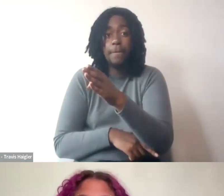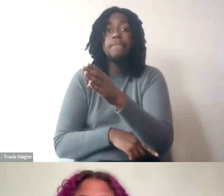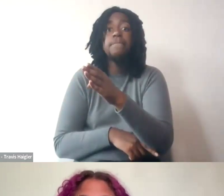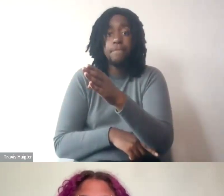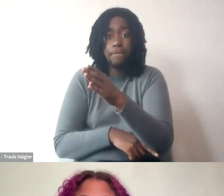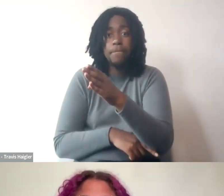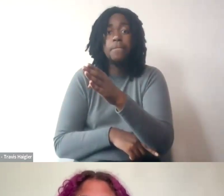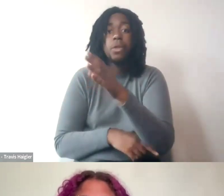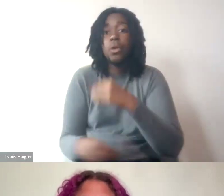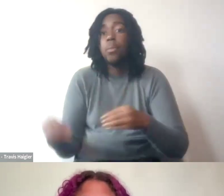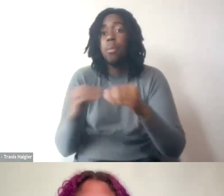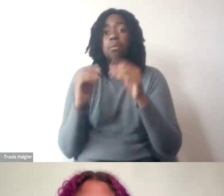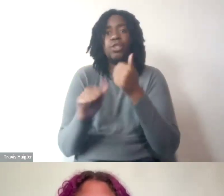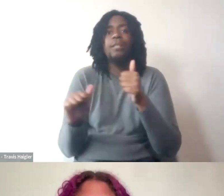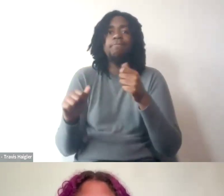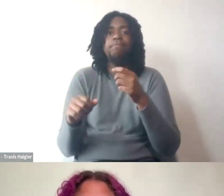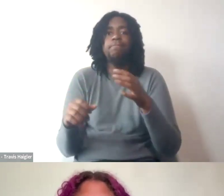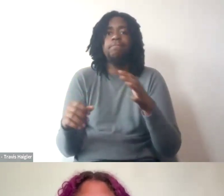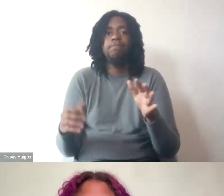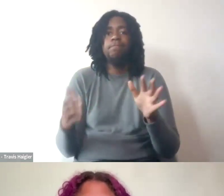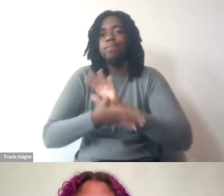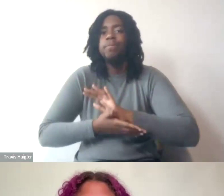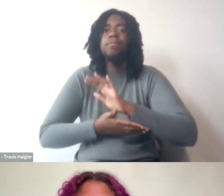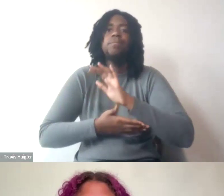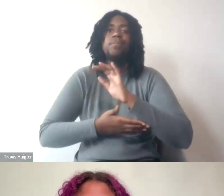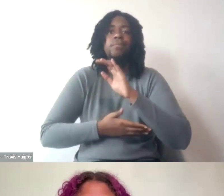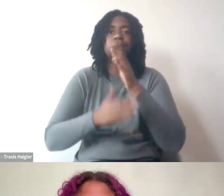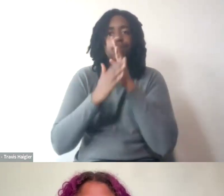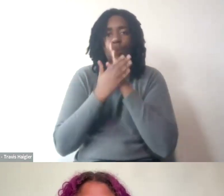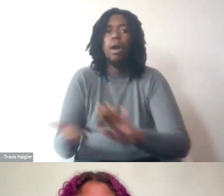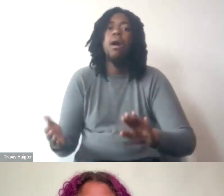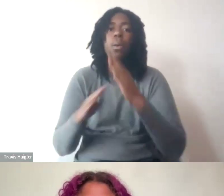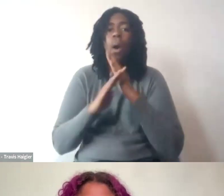And the more that we silence them, I feel